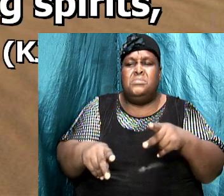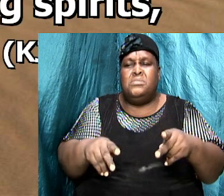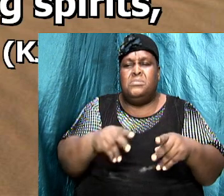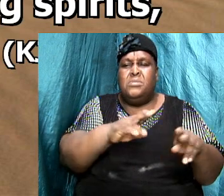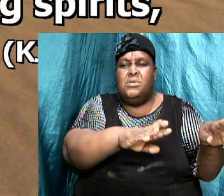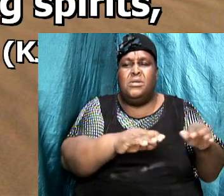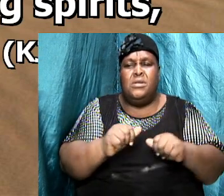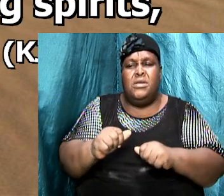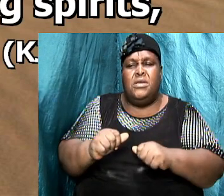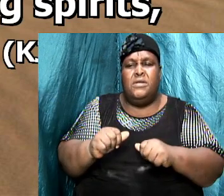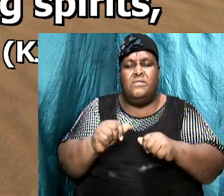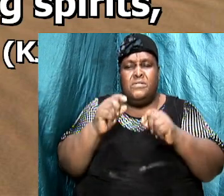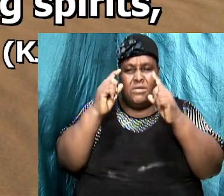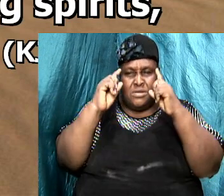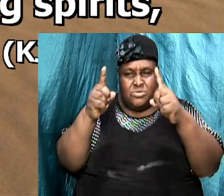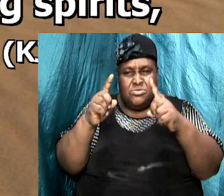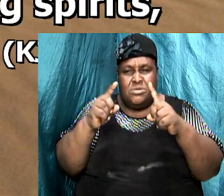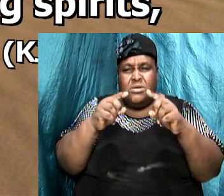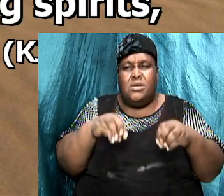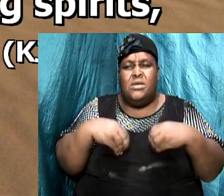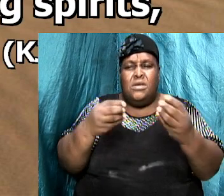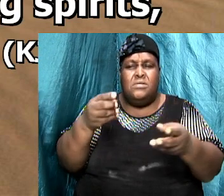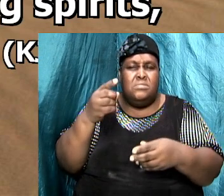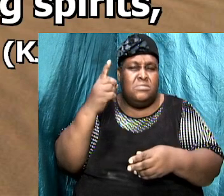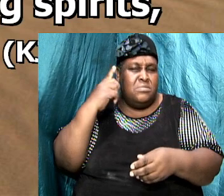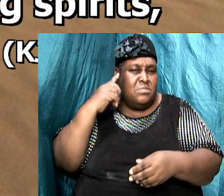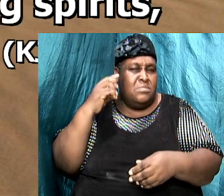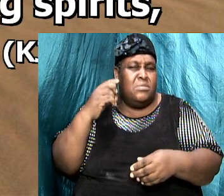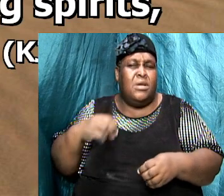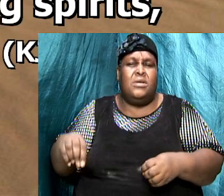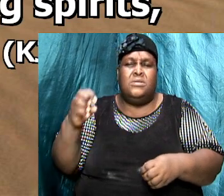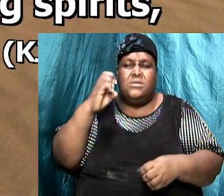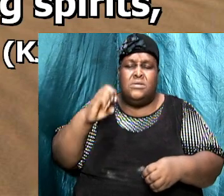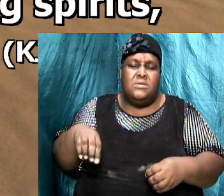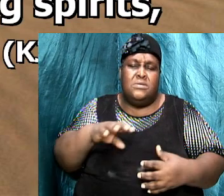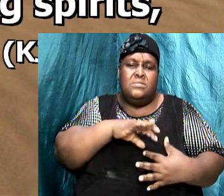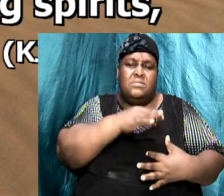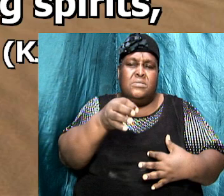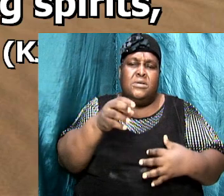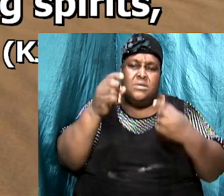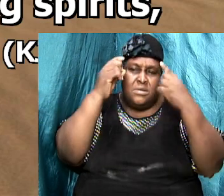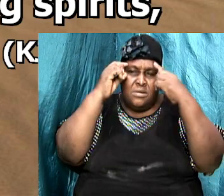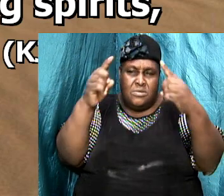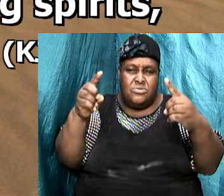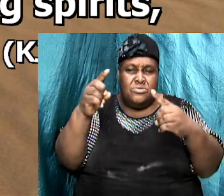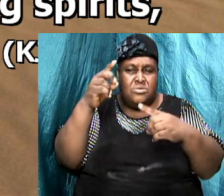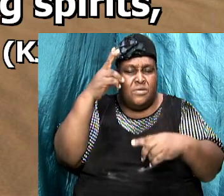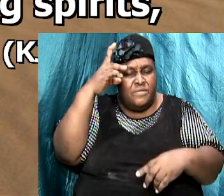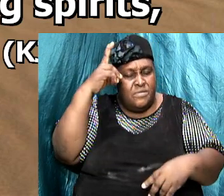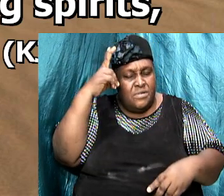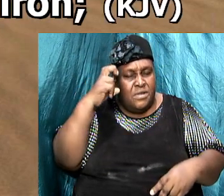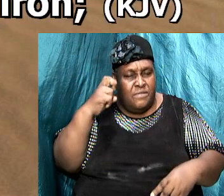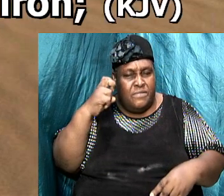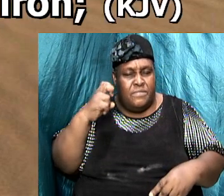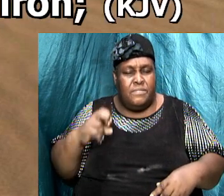the faith, giving heed to seducing spirits and doctrines of devils."